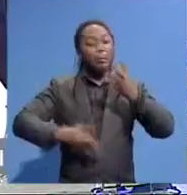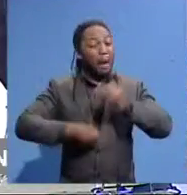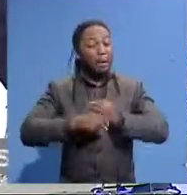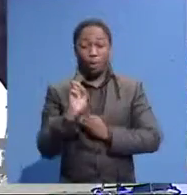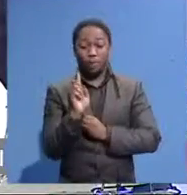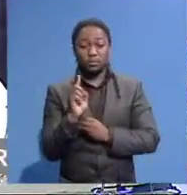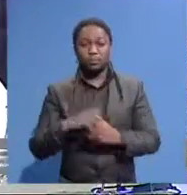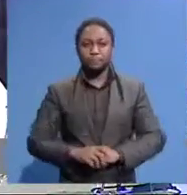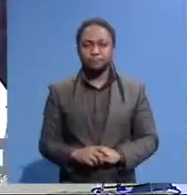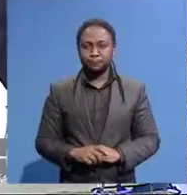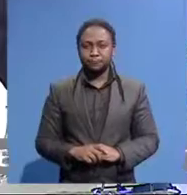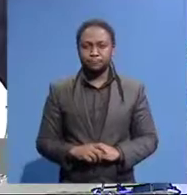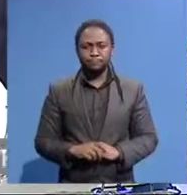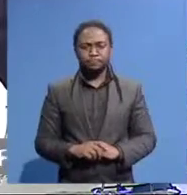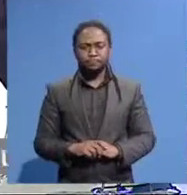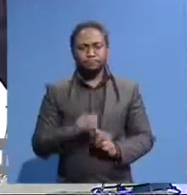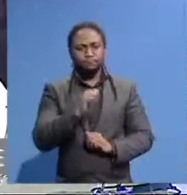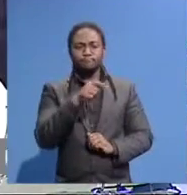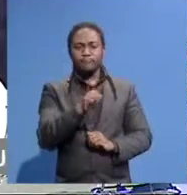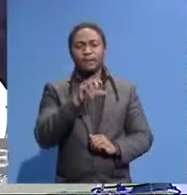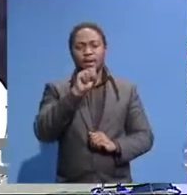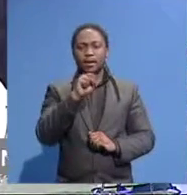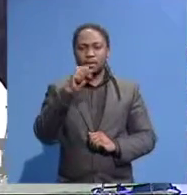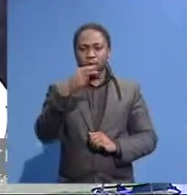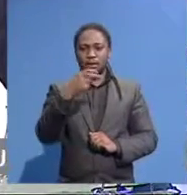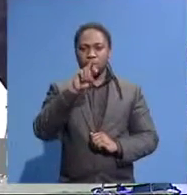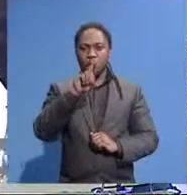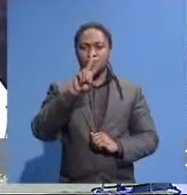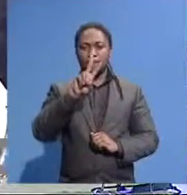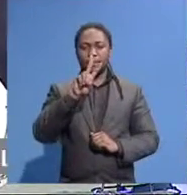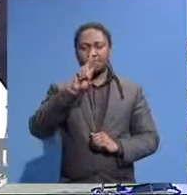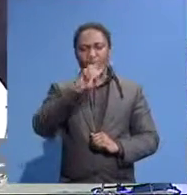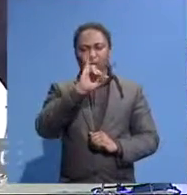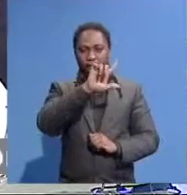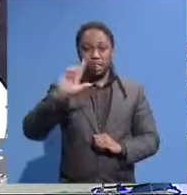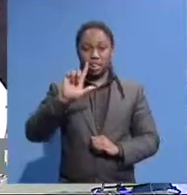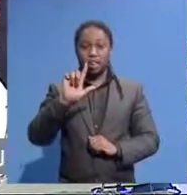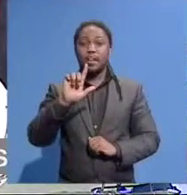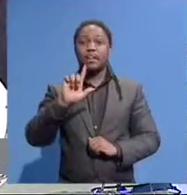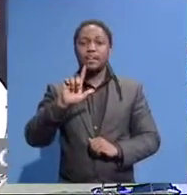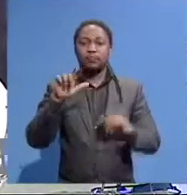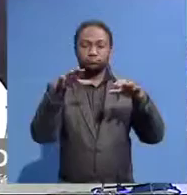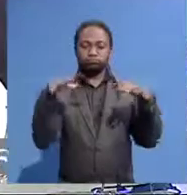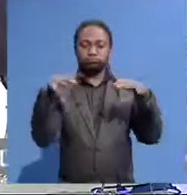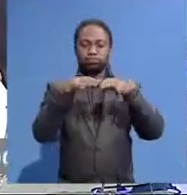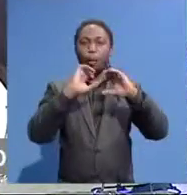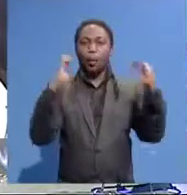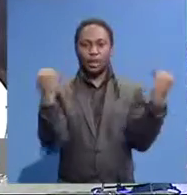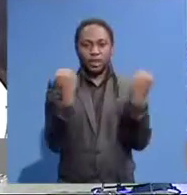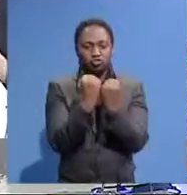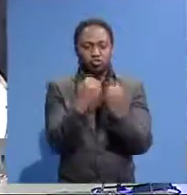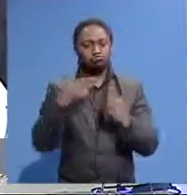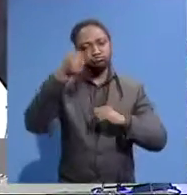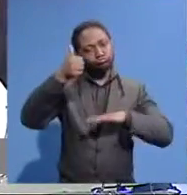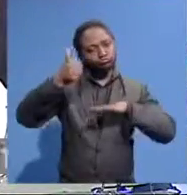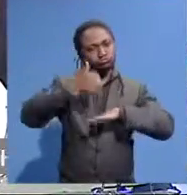Tsuana, you are the executive member of the Sharpeville Foundation, and you were talking about there's always a reminder of actually where we come from, and you look at what